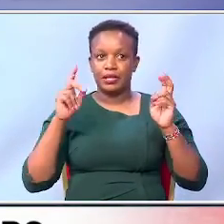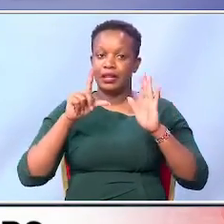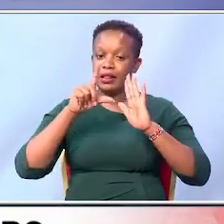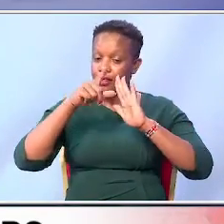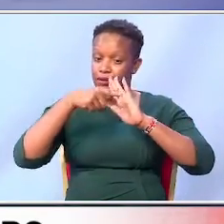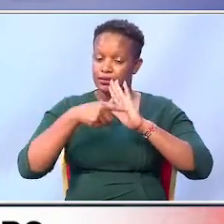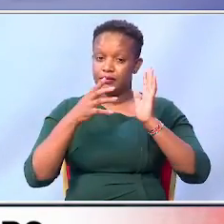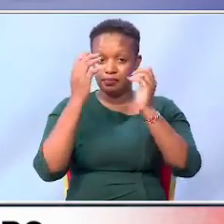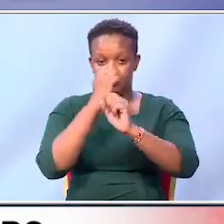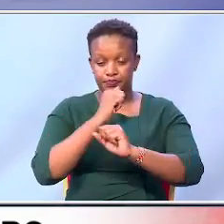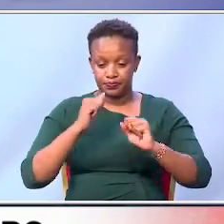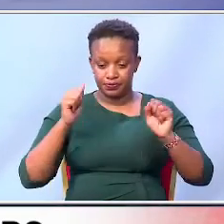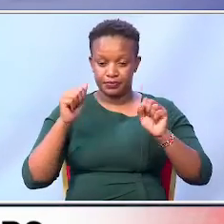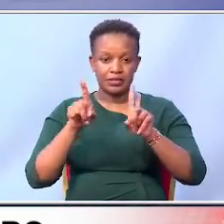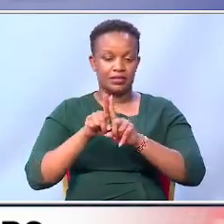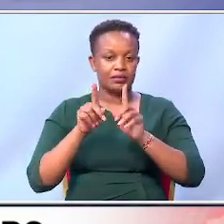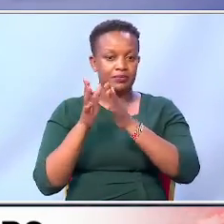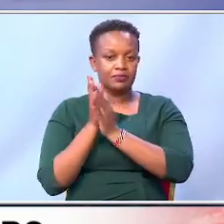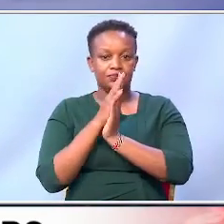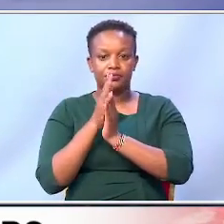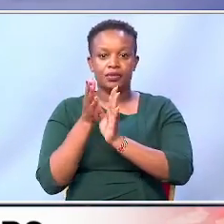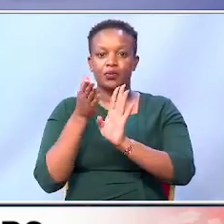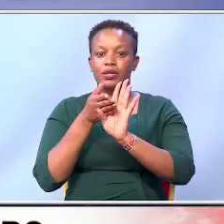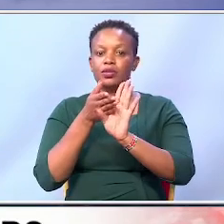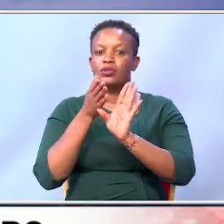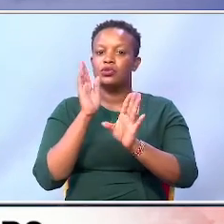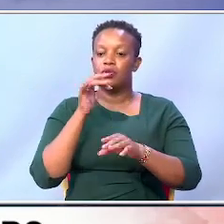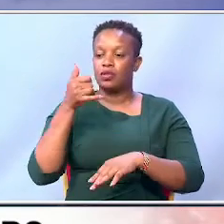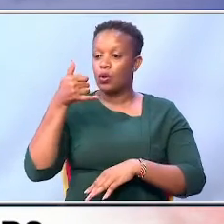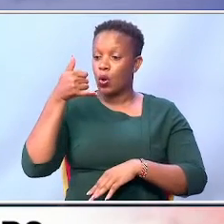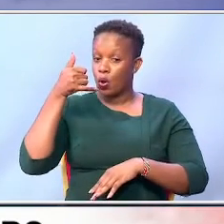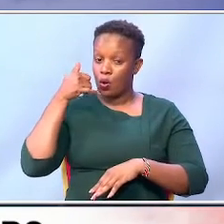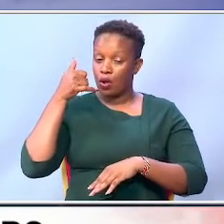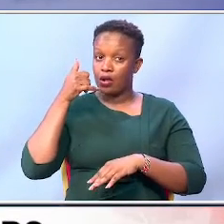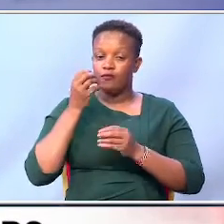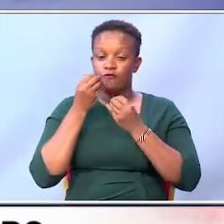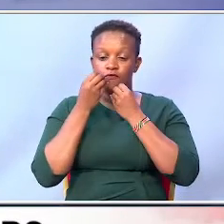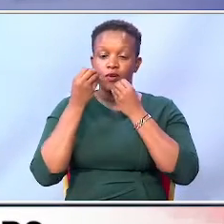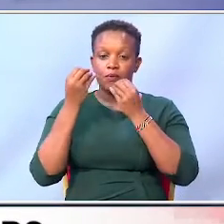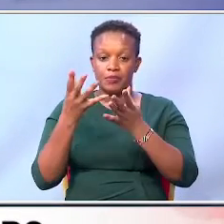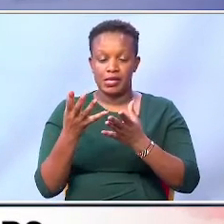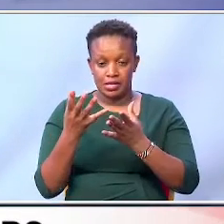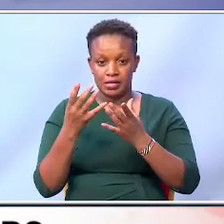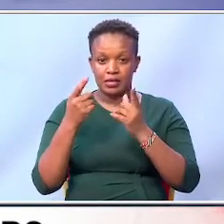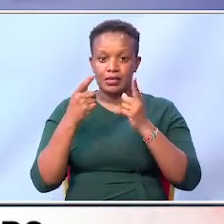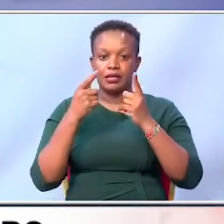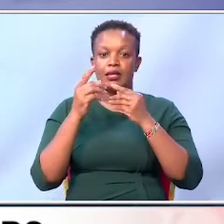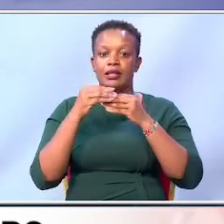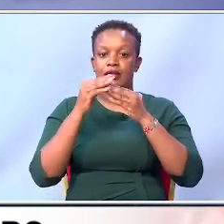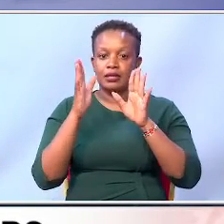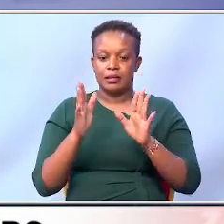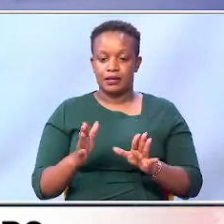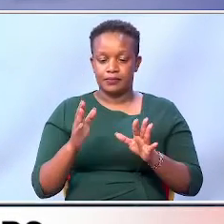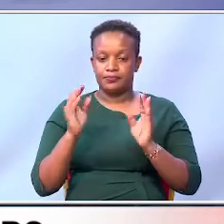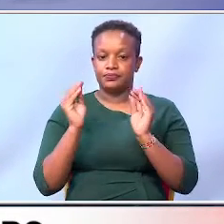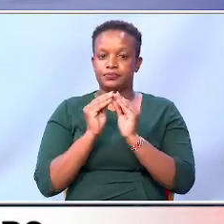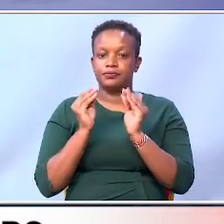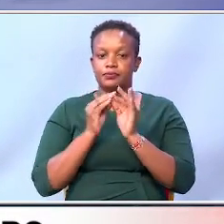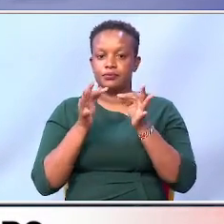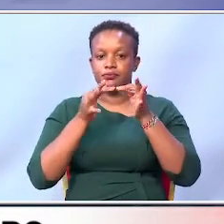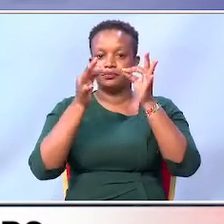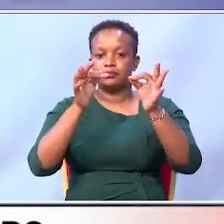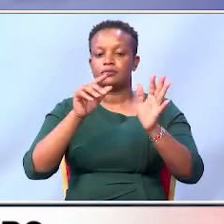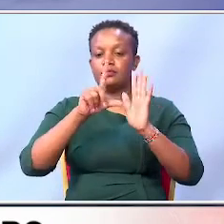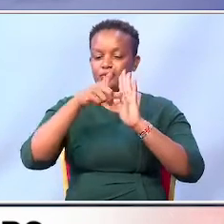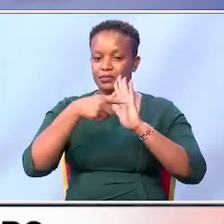in a similar format, withdrew the call informing the leaders that the meeting had been postponed to a later date. In